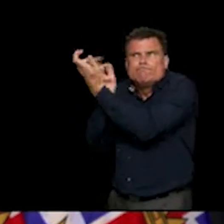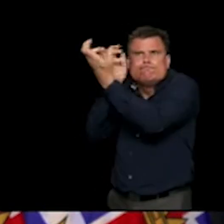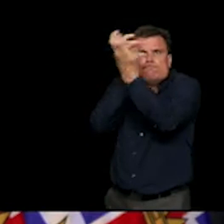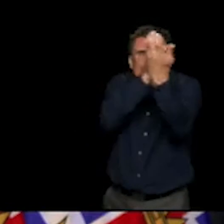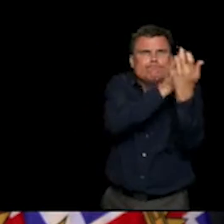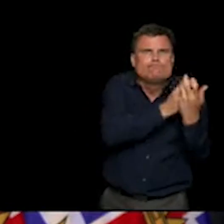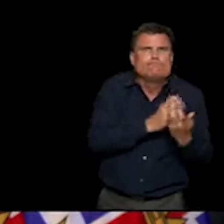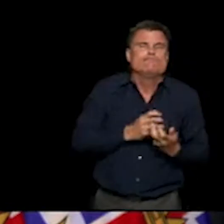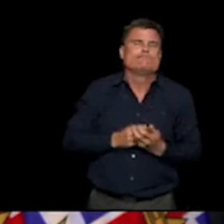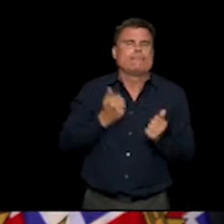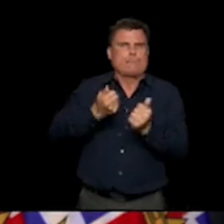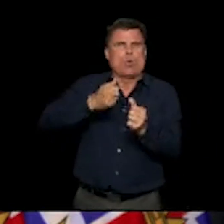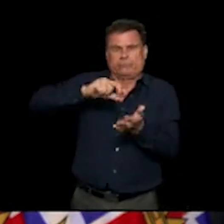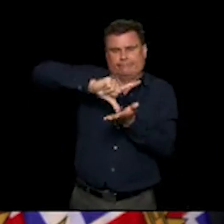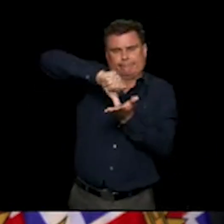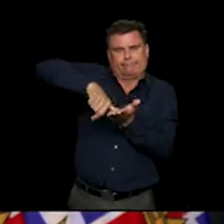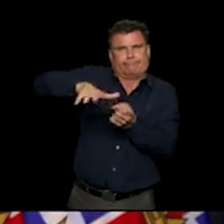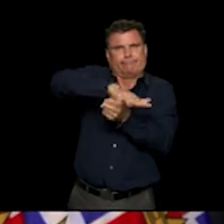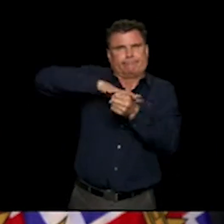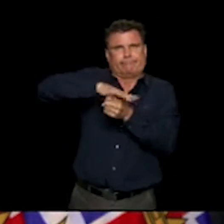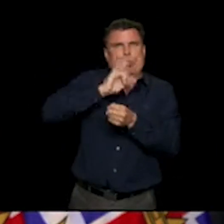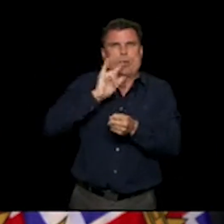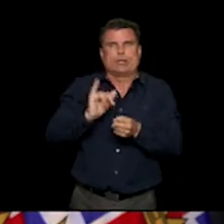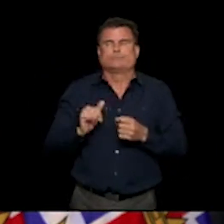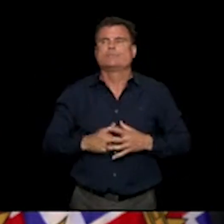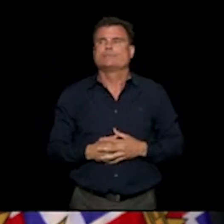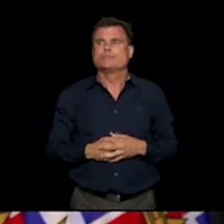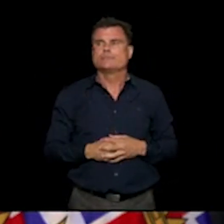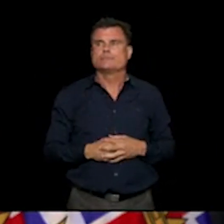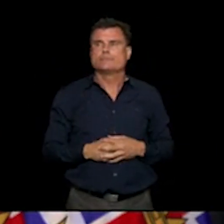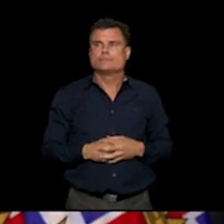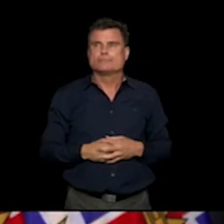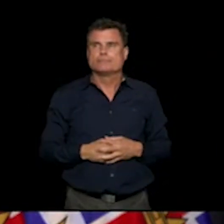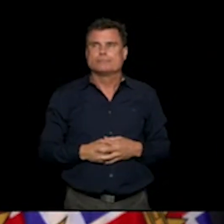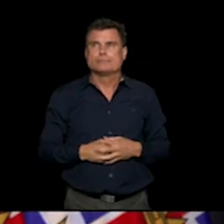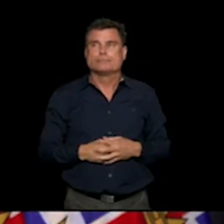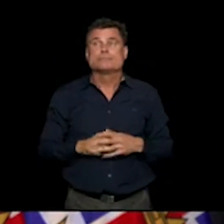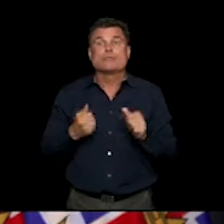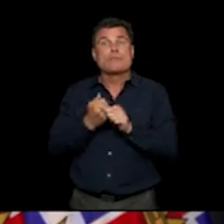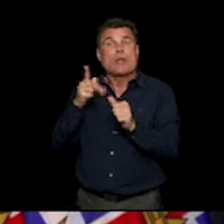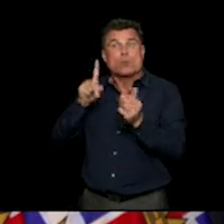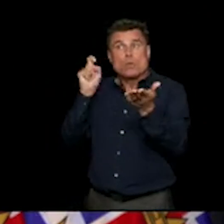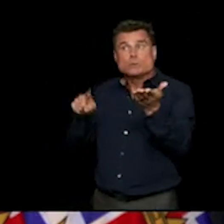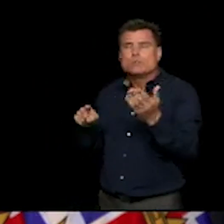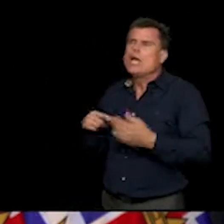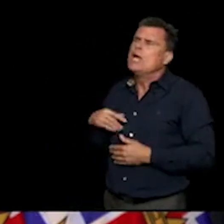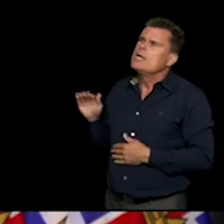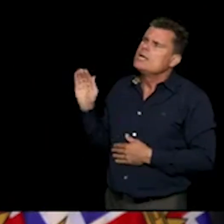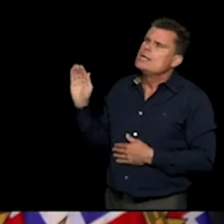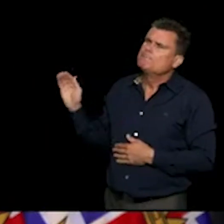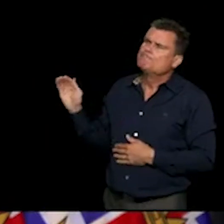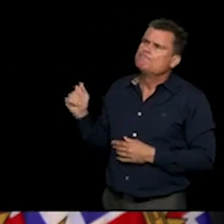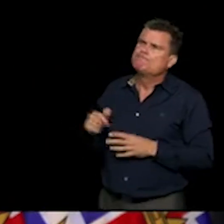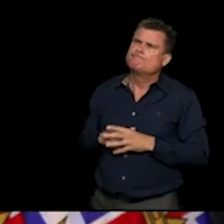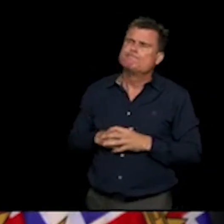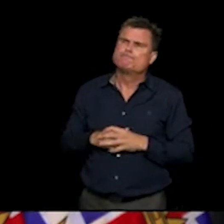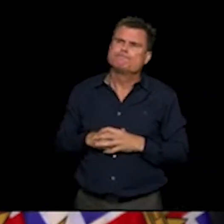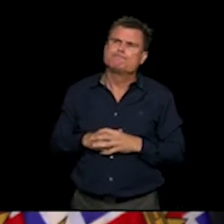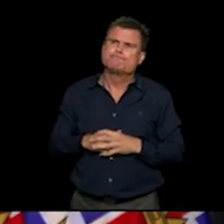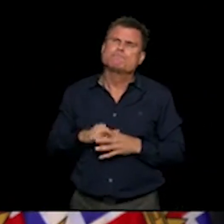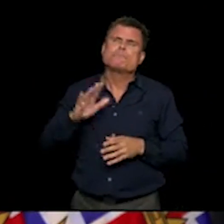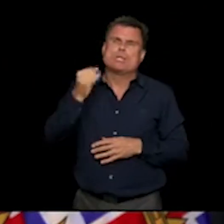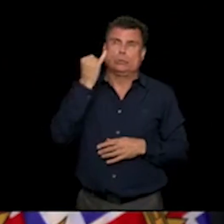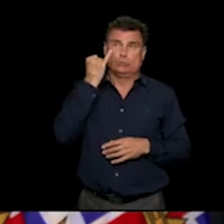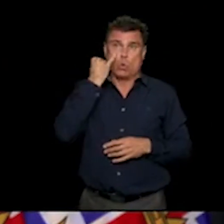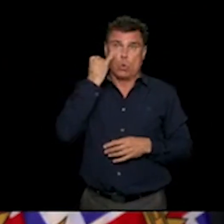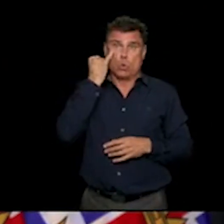September. Do you have a follow-up? Yeah, and then just quickly, what about students who are in programs of choice like